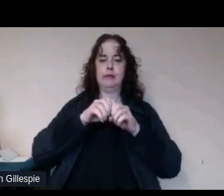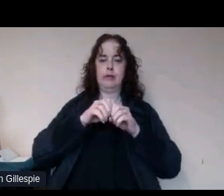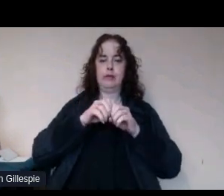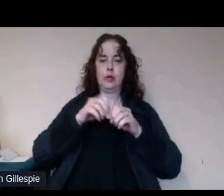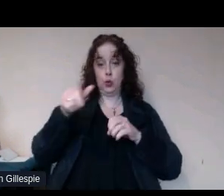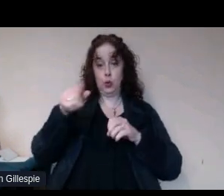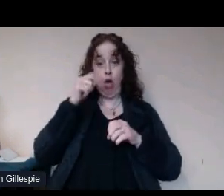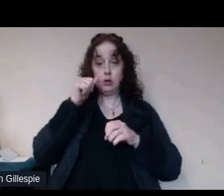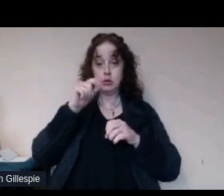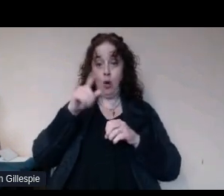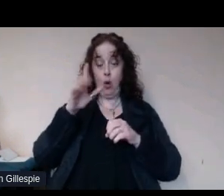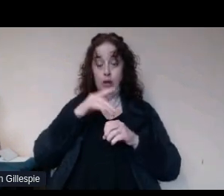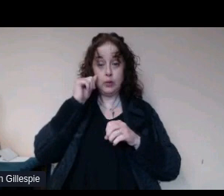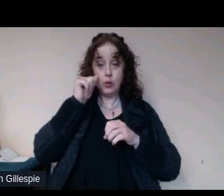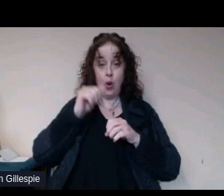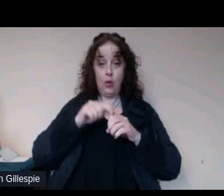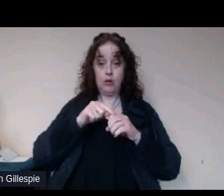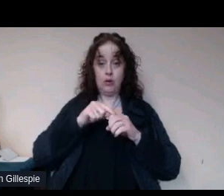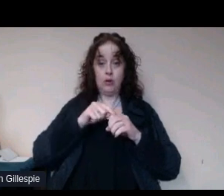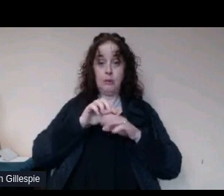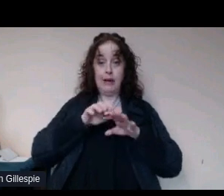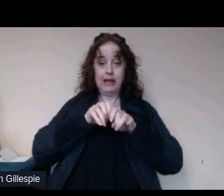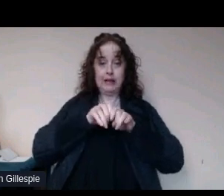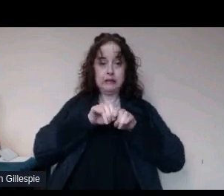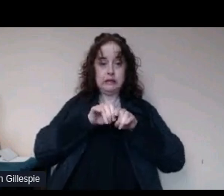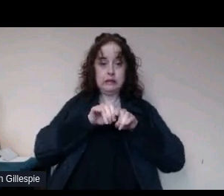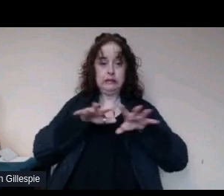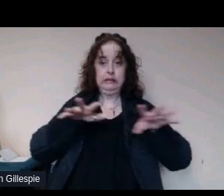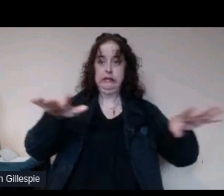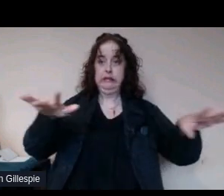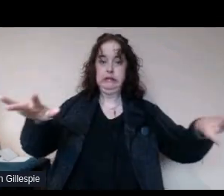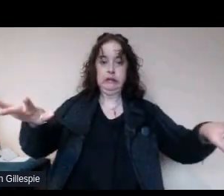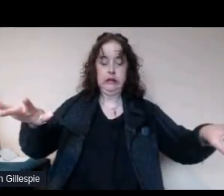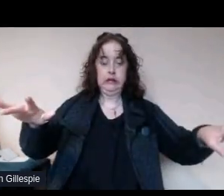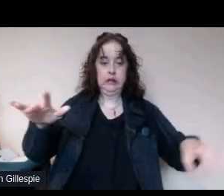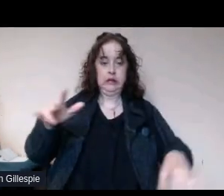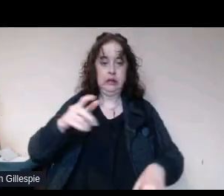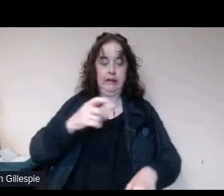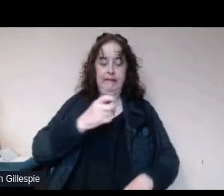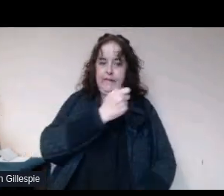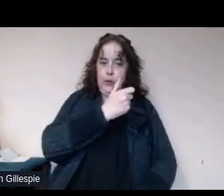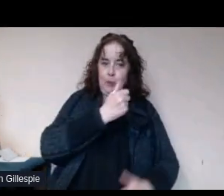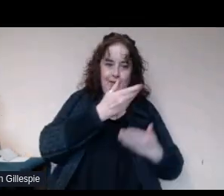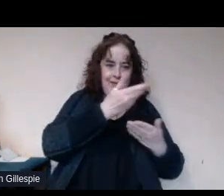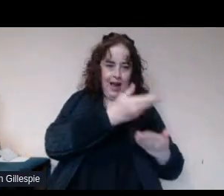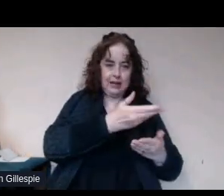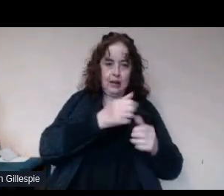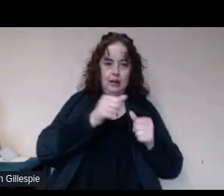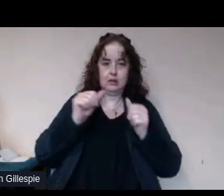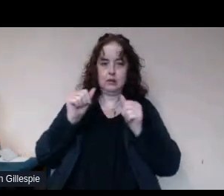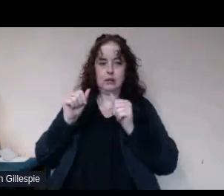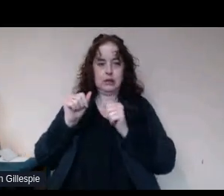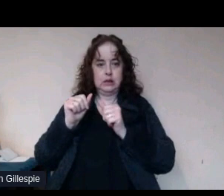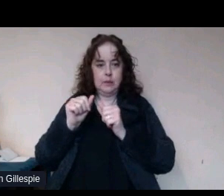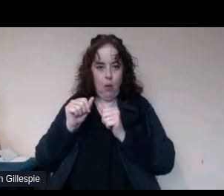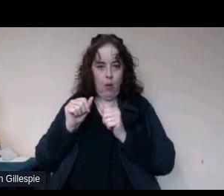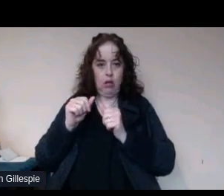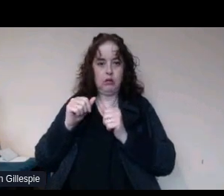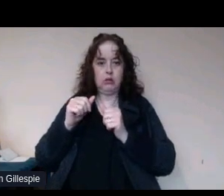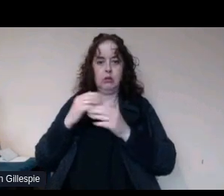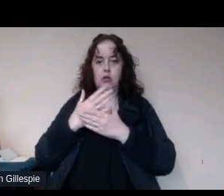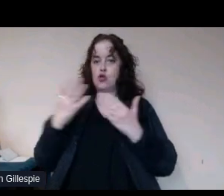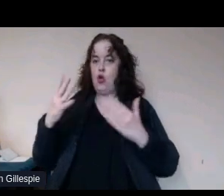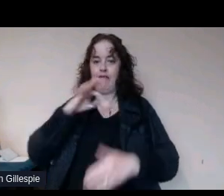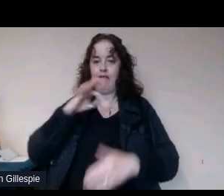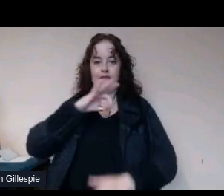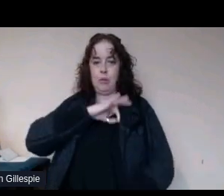know, it's been very fragmented. It's been few providers. They are normally small. Basically, they are not